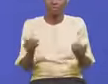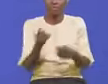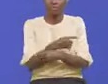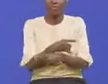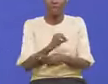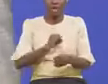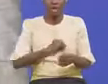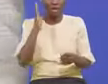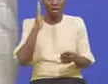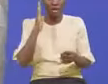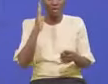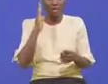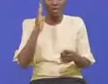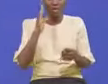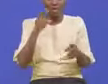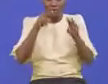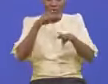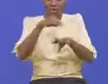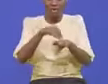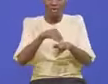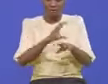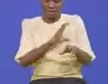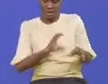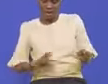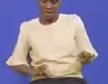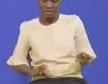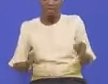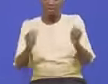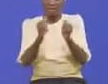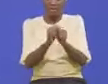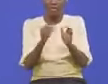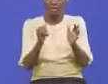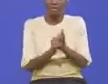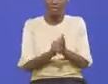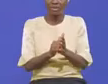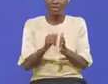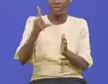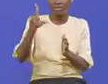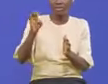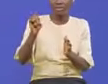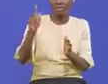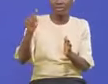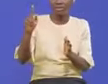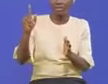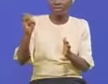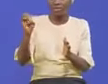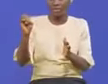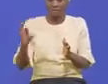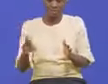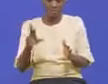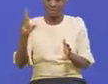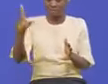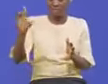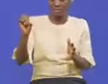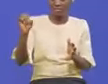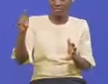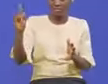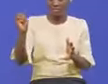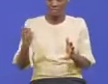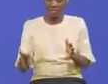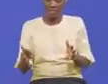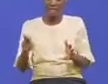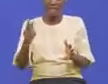that letter M. Egbe amia fonfoso Christ onti ye mme amak polero. Tomorrow I'll be looking at Christ with that